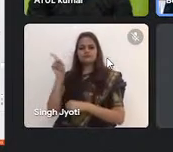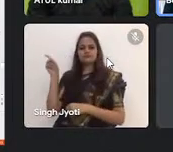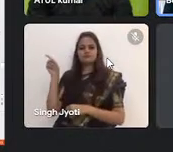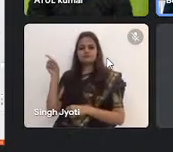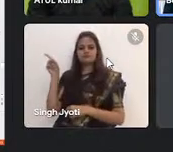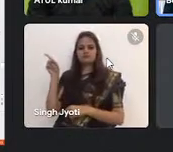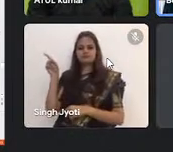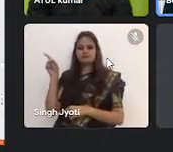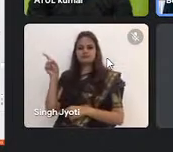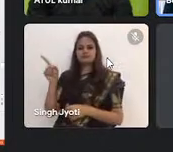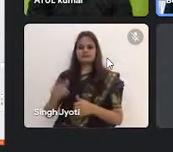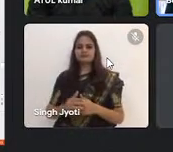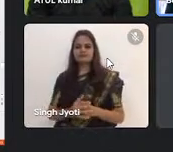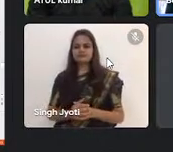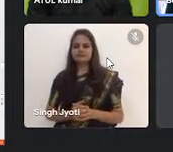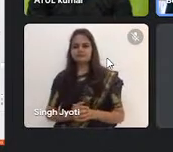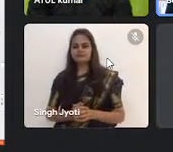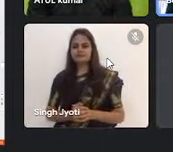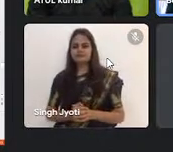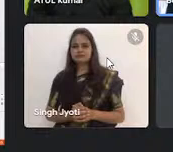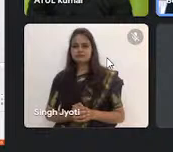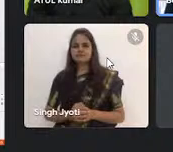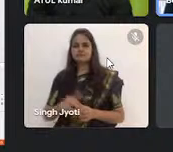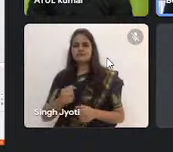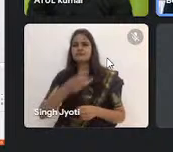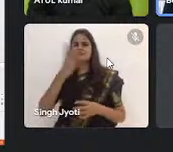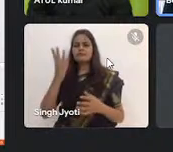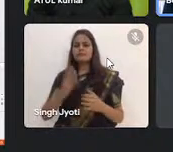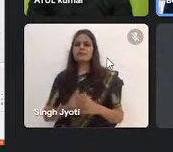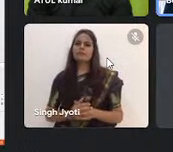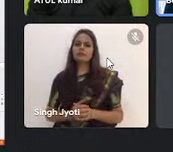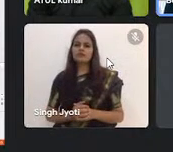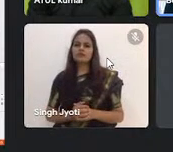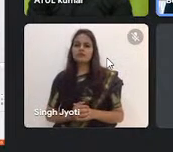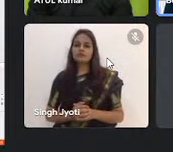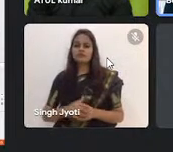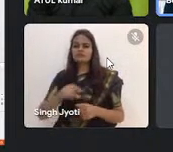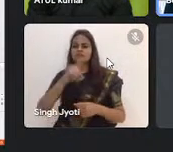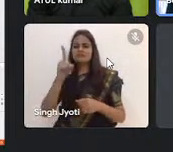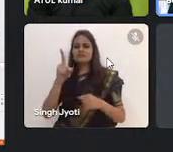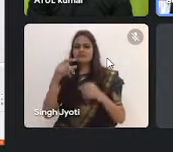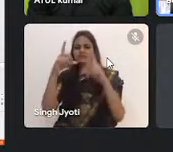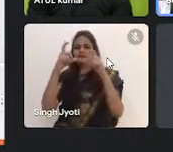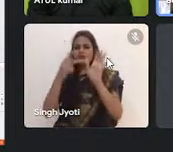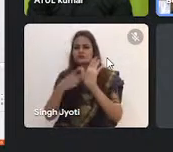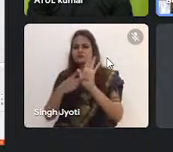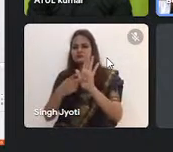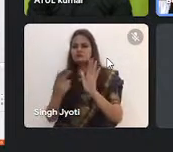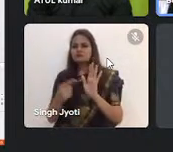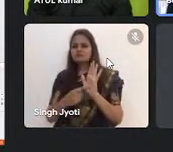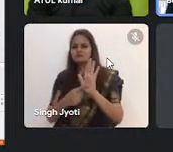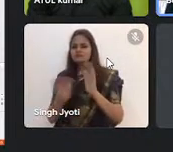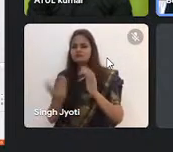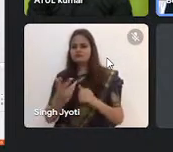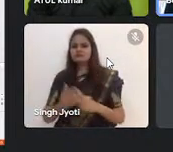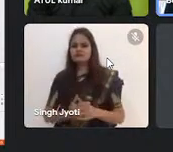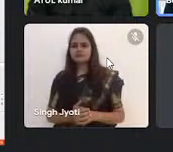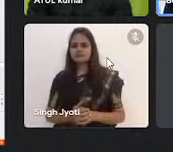that most of these are all either avatars or they